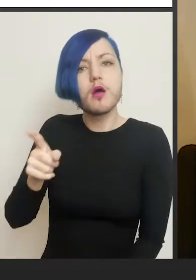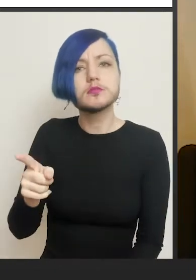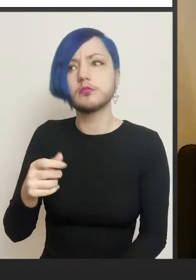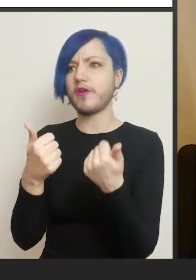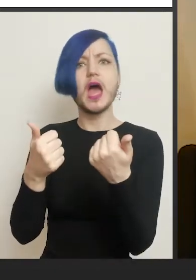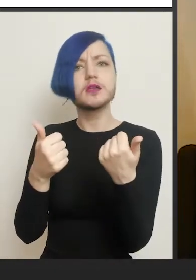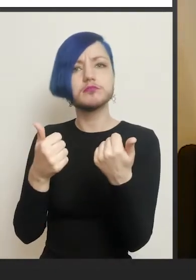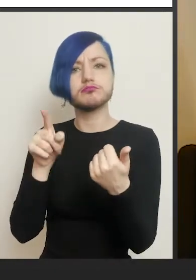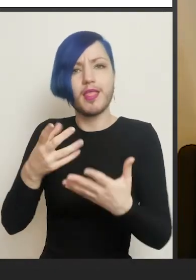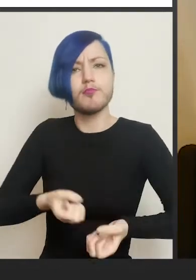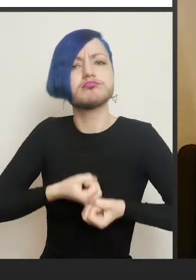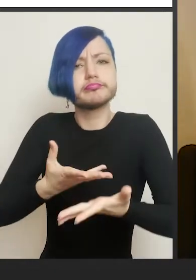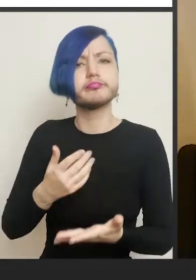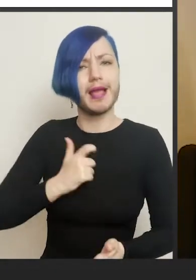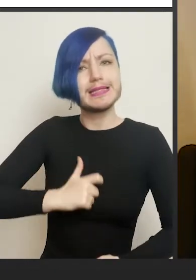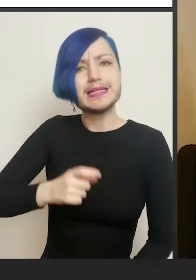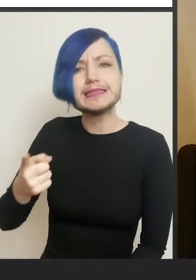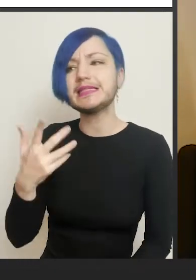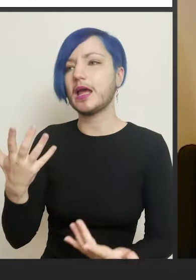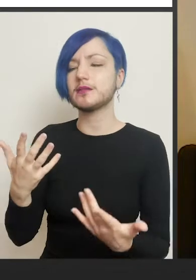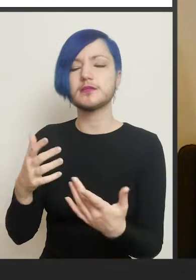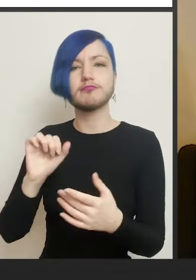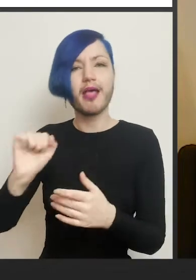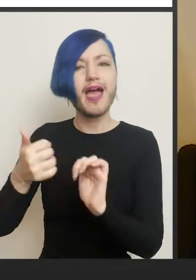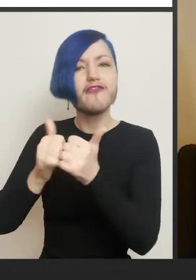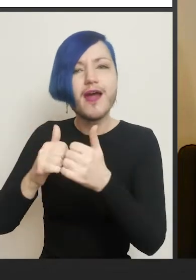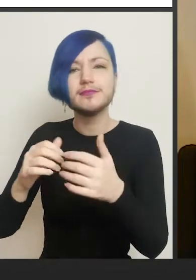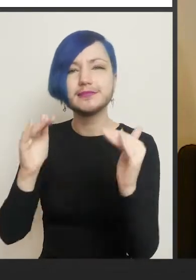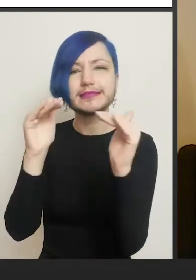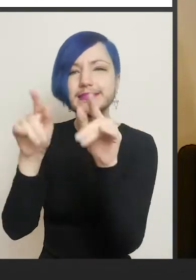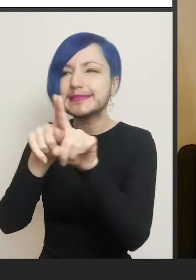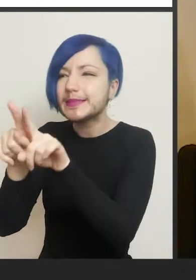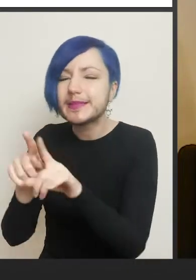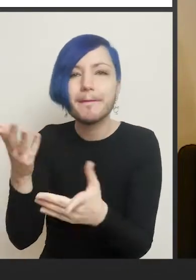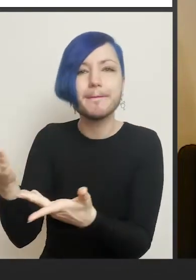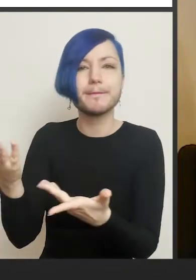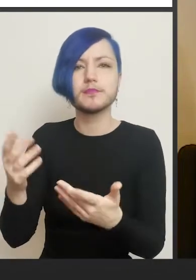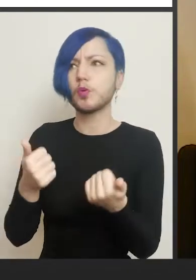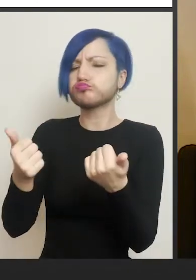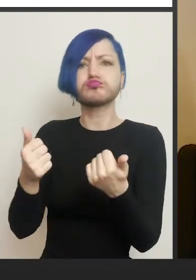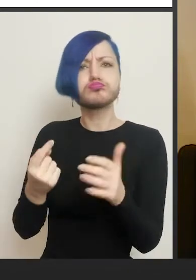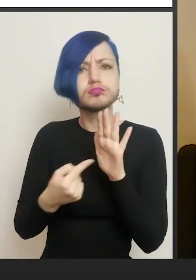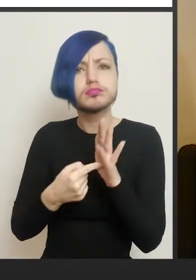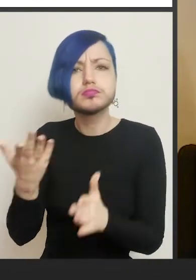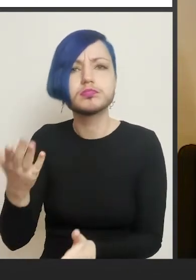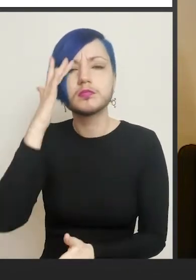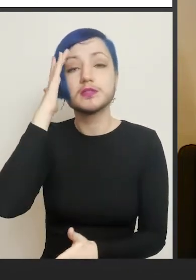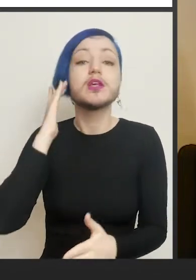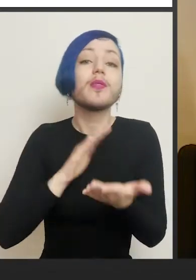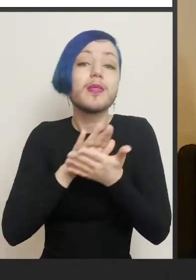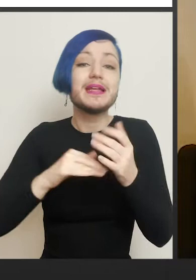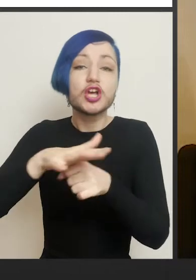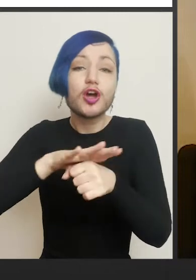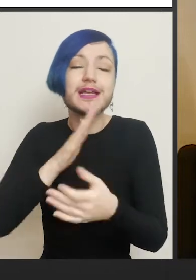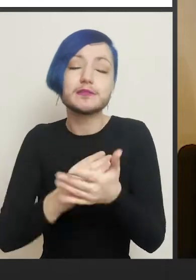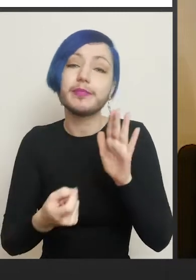they express their identity and fit in with their peers and so on. You know, I think that it's really important to remember the